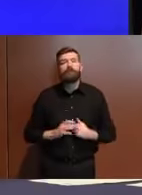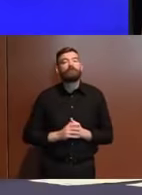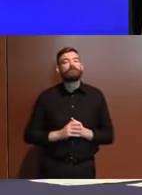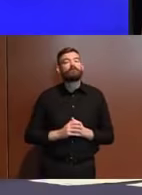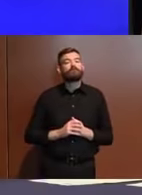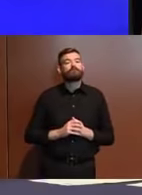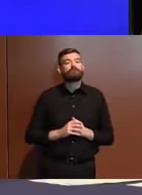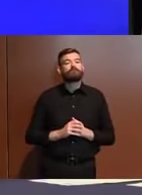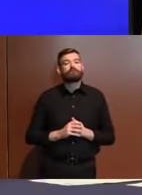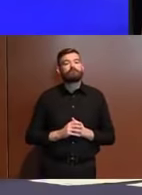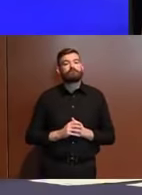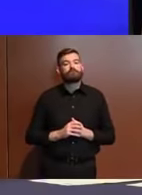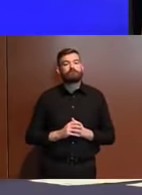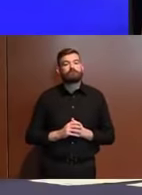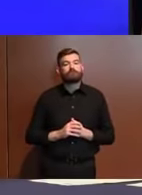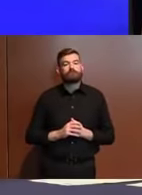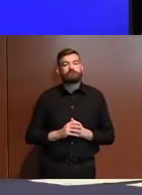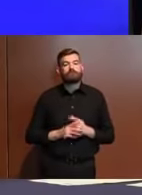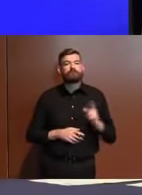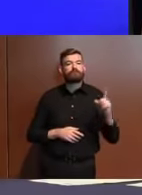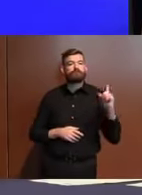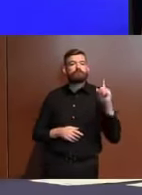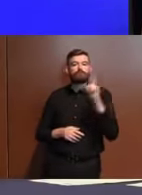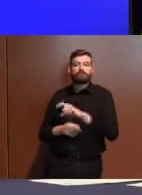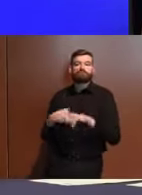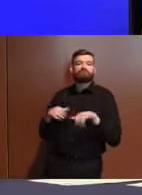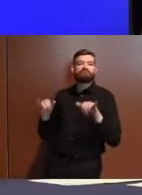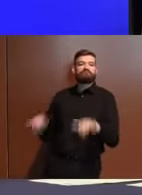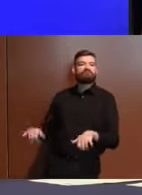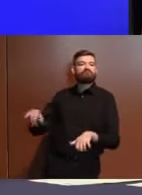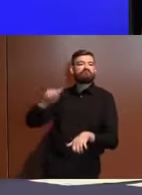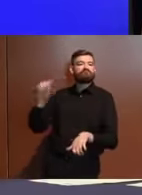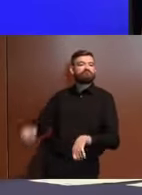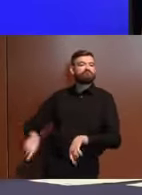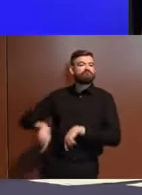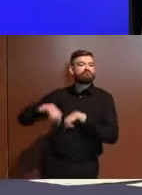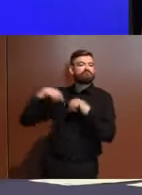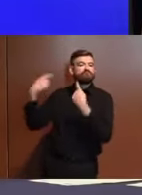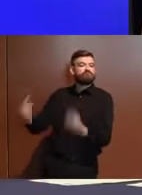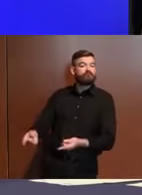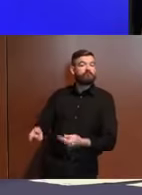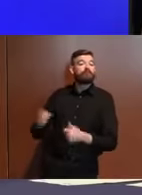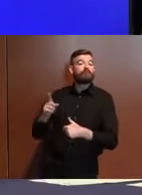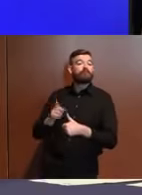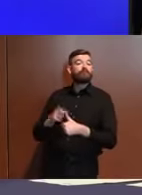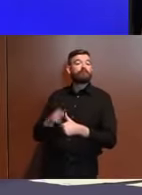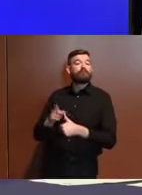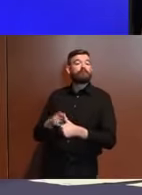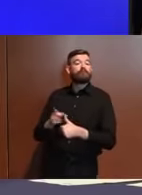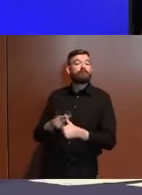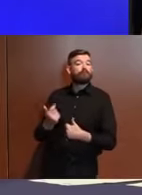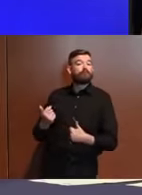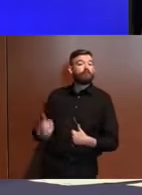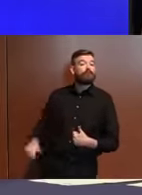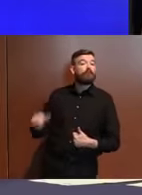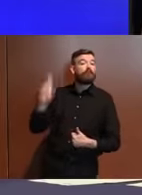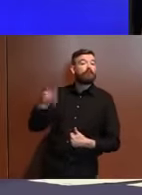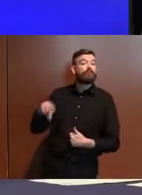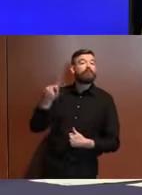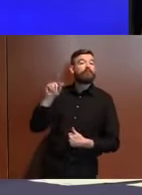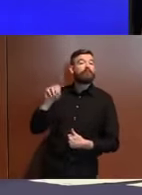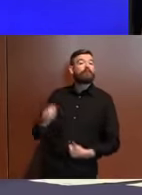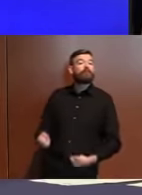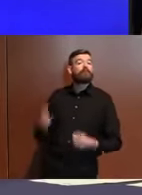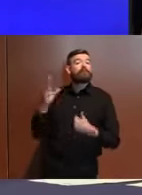per usual, my usual line of questioning. So one, is there any update on how many people have been hospitalized for